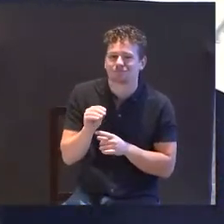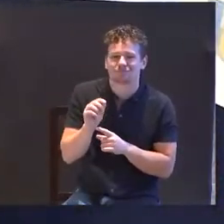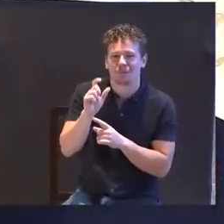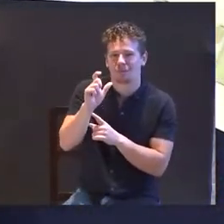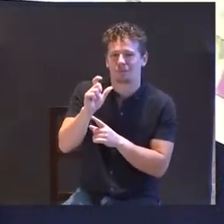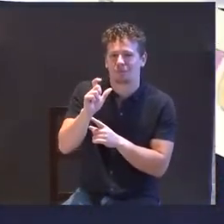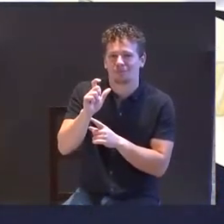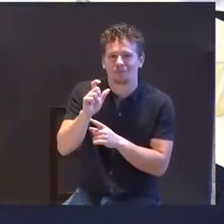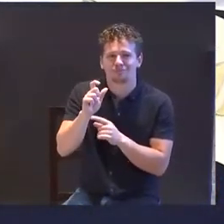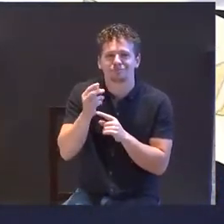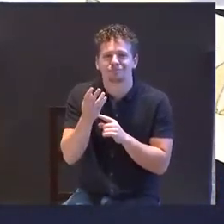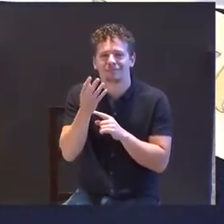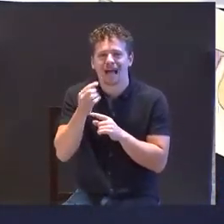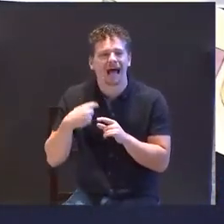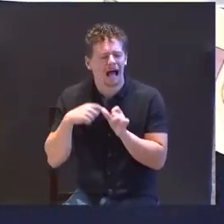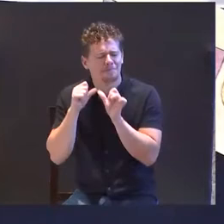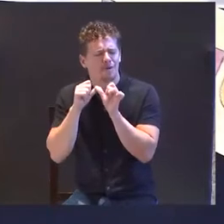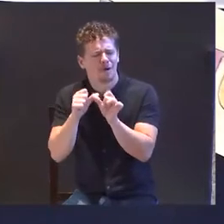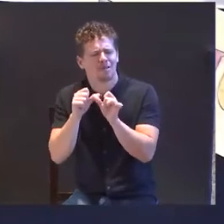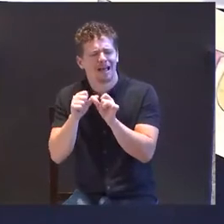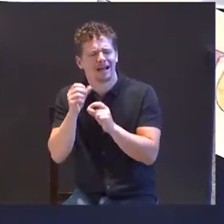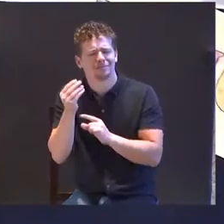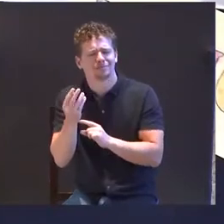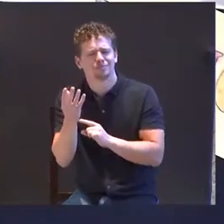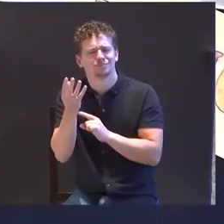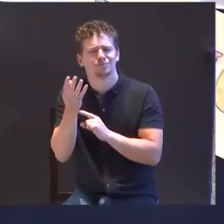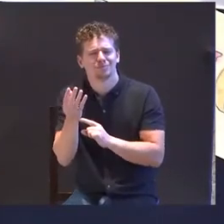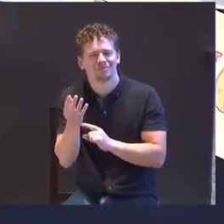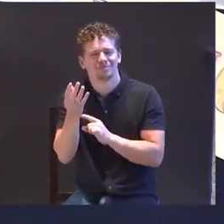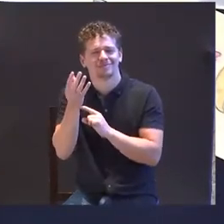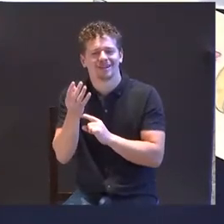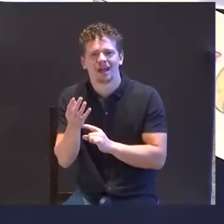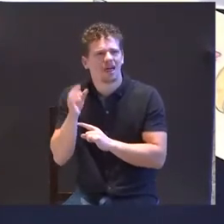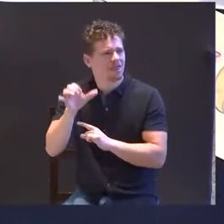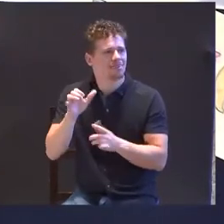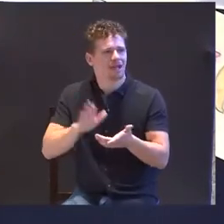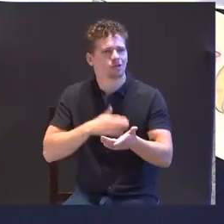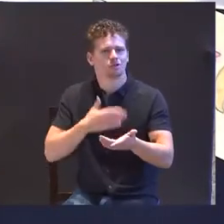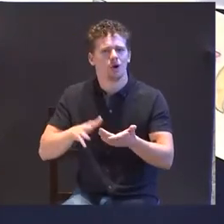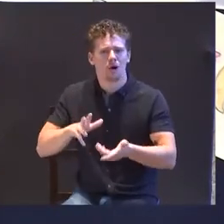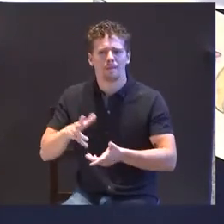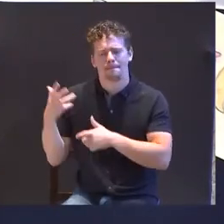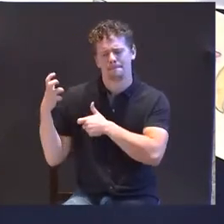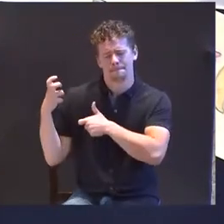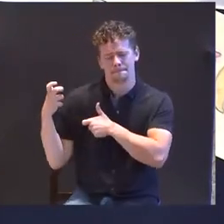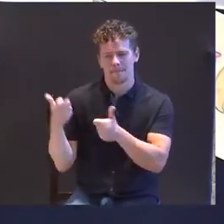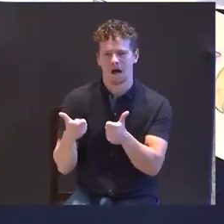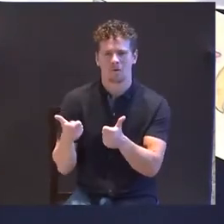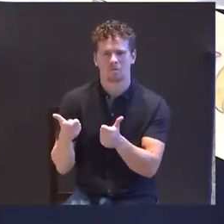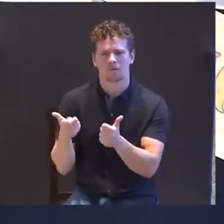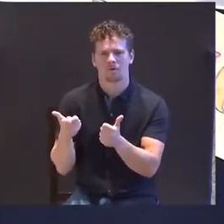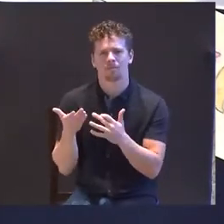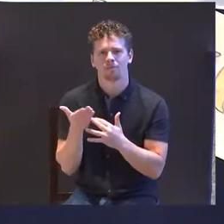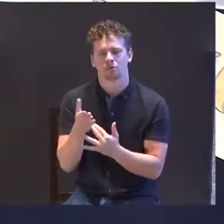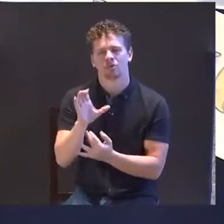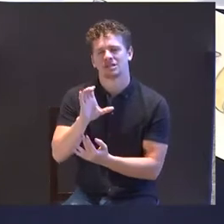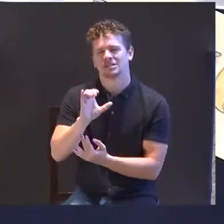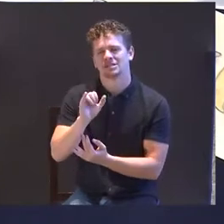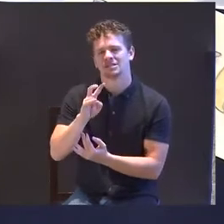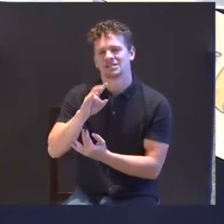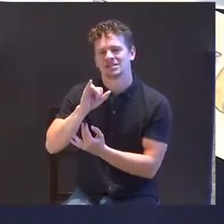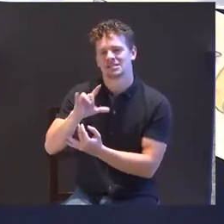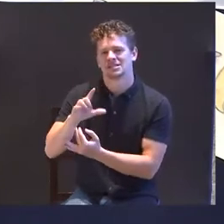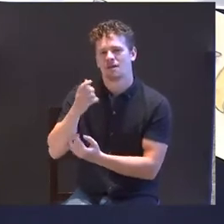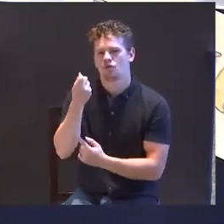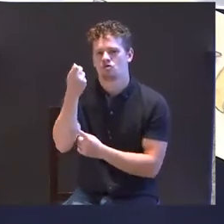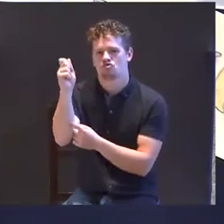Okay, so we know that that song itself was very powerful in the civil rights movement as well. That was a gospel song that was